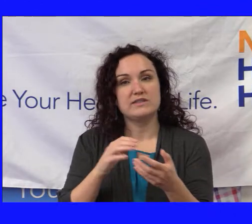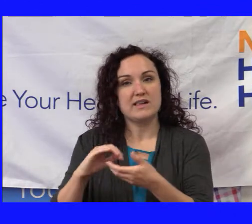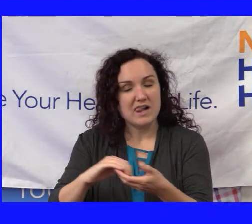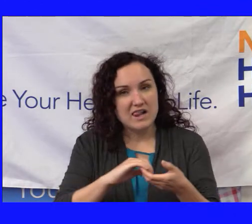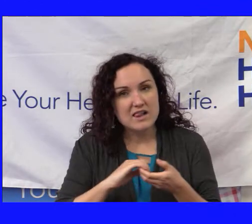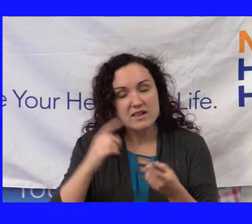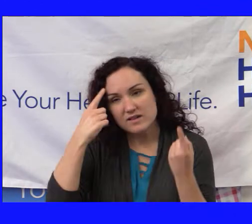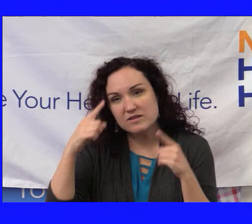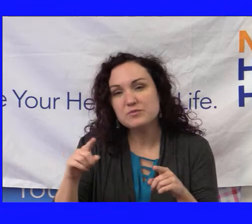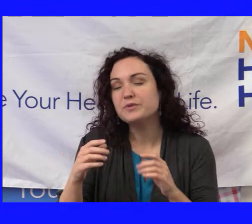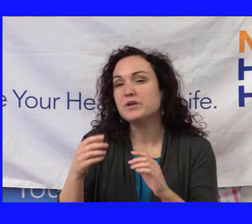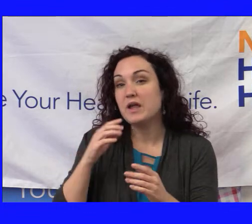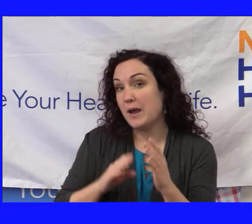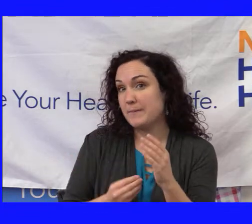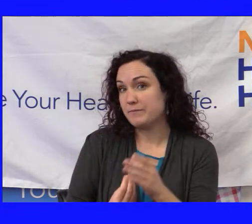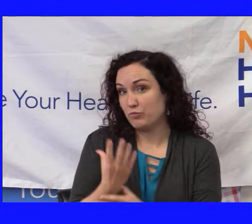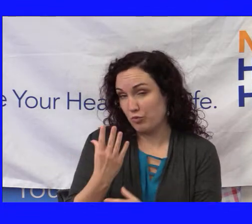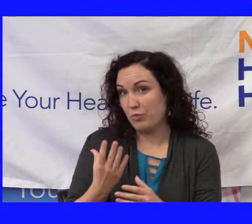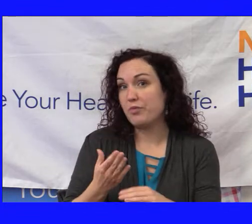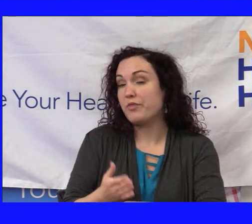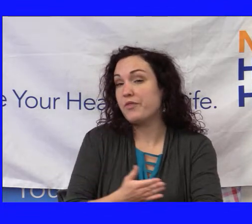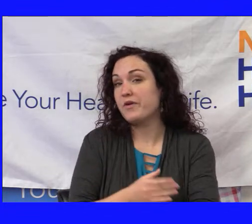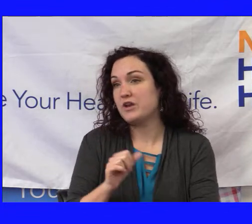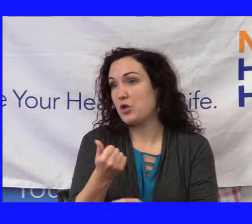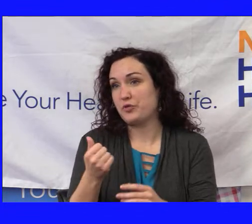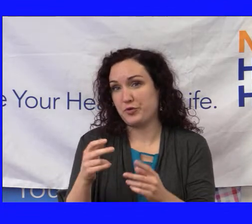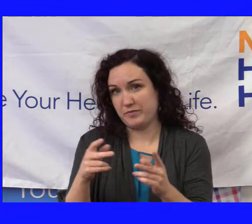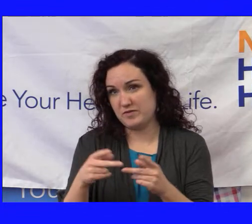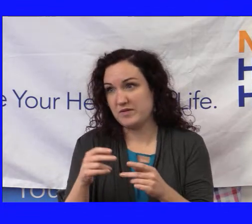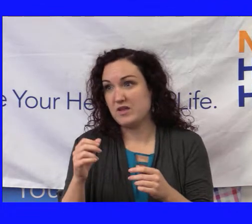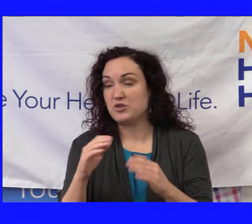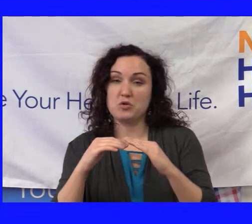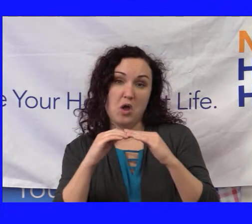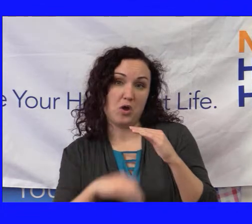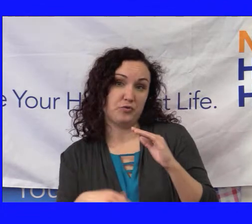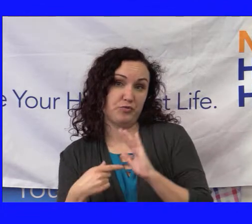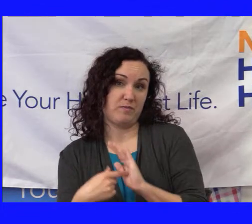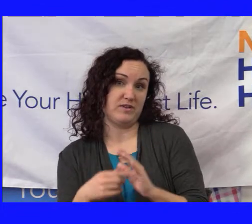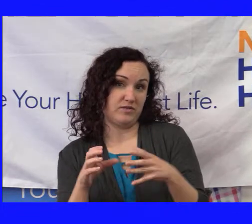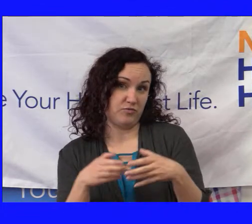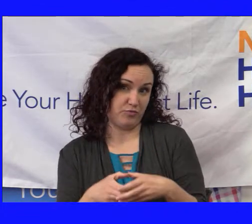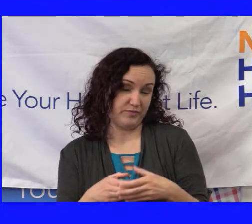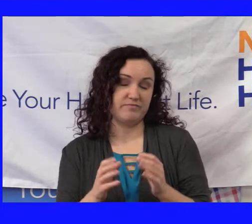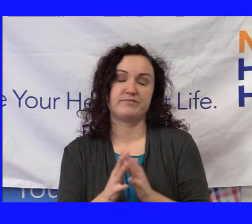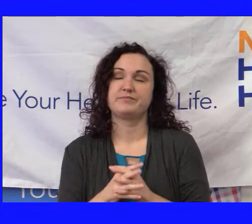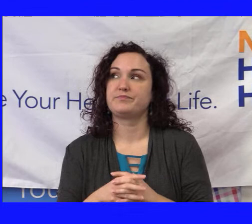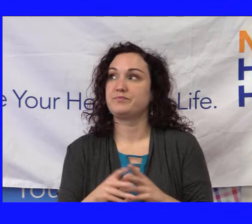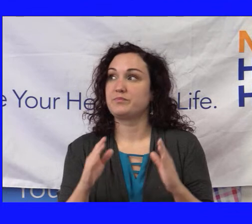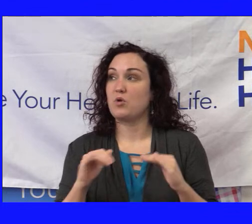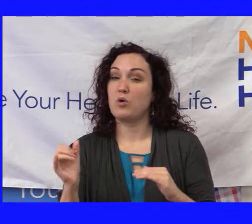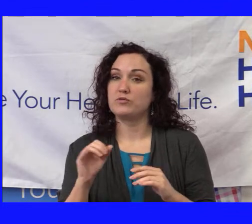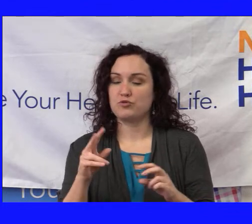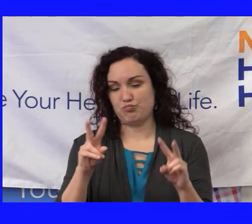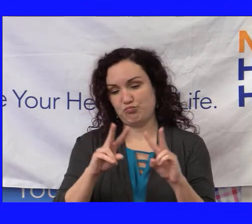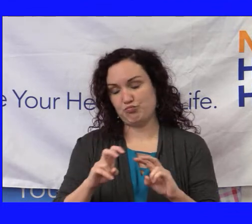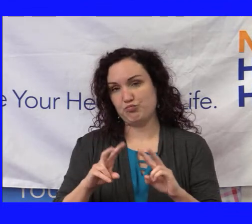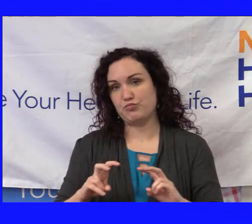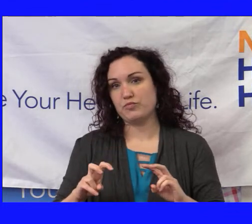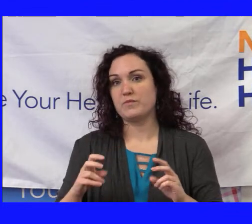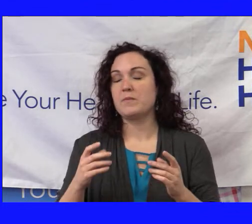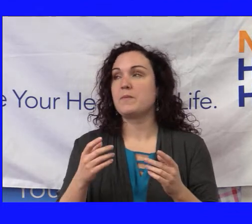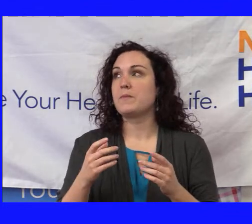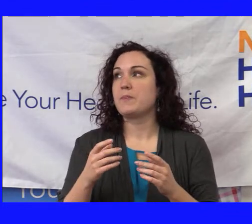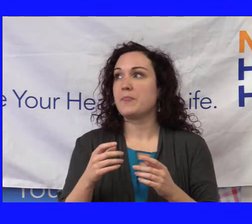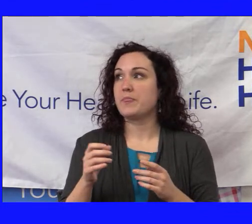for physicians as well as other underrepresented groups. And we'll also be evaluating, and where appropriate, we'll